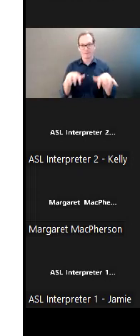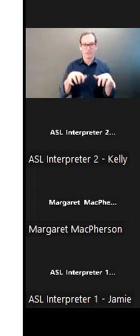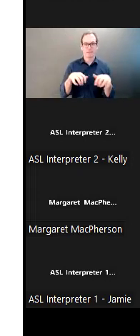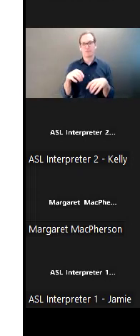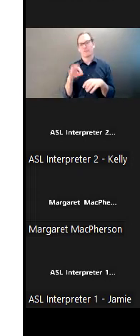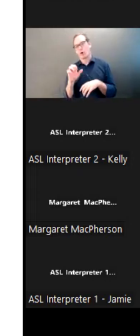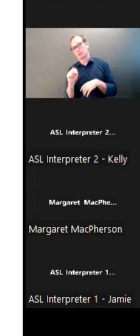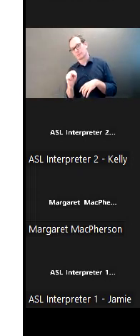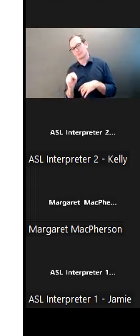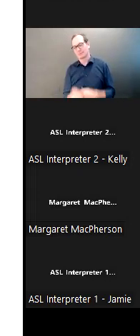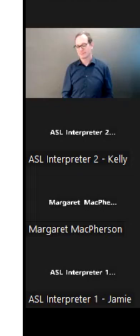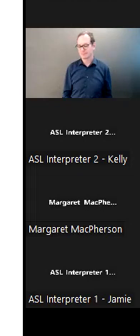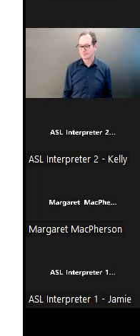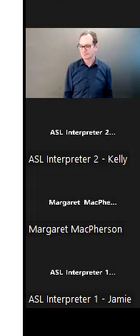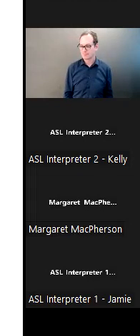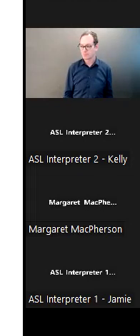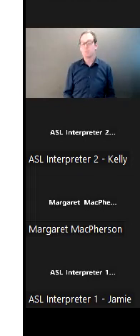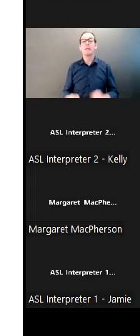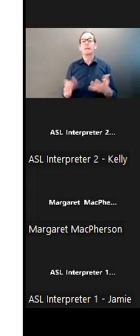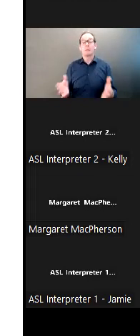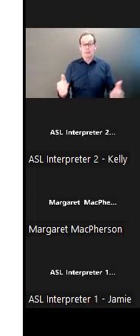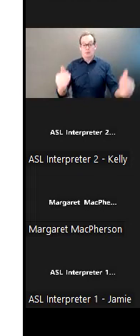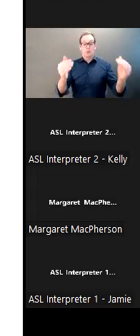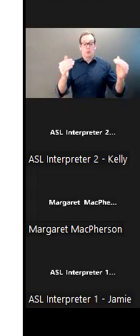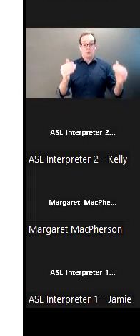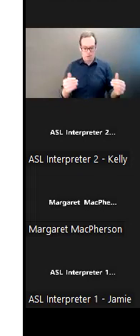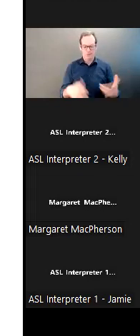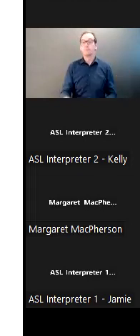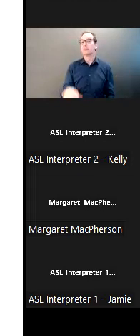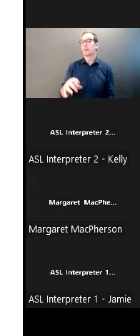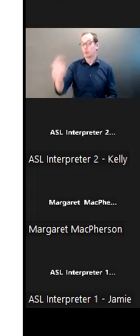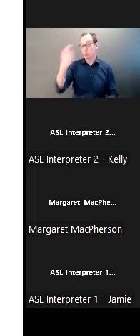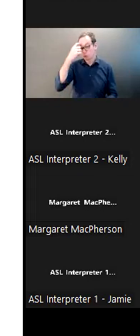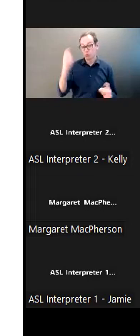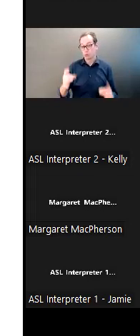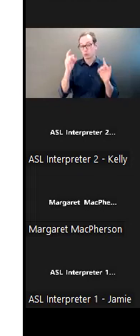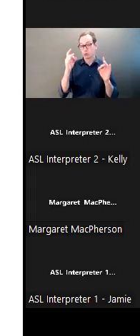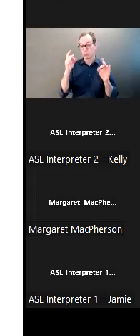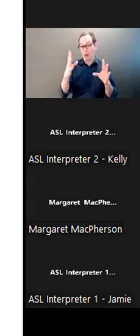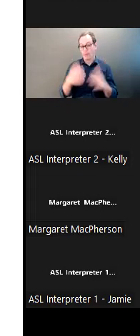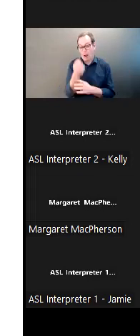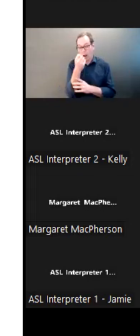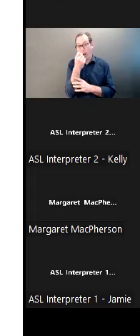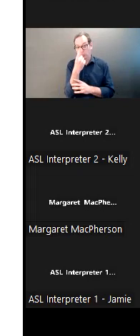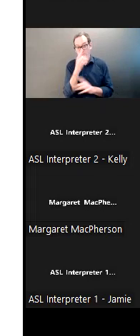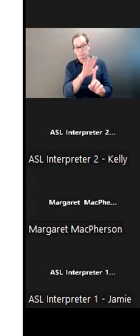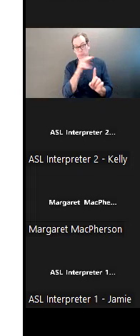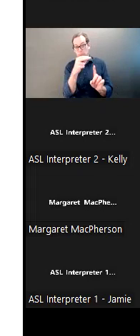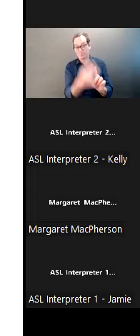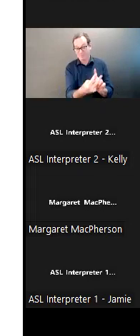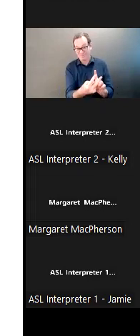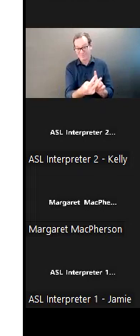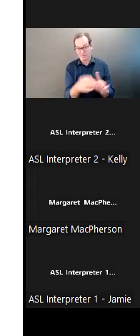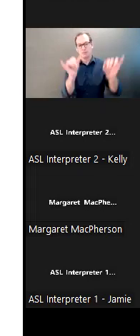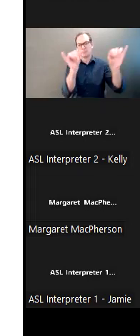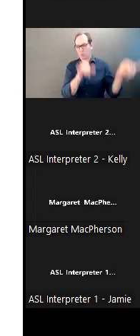So being trauma informed basically means recognizing that these forms of traumatic stress are common and they affect